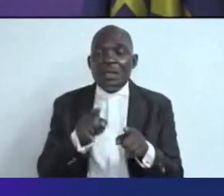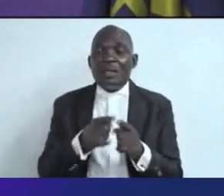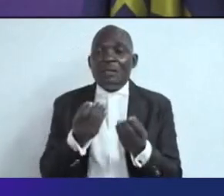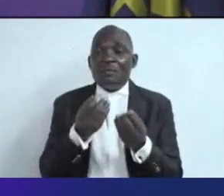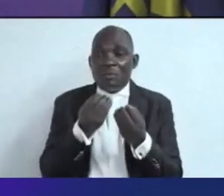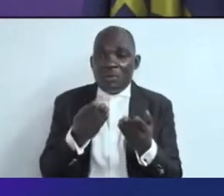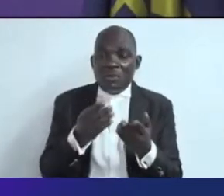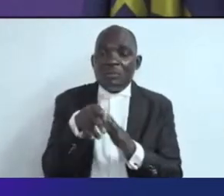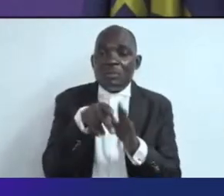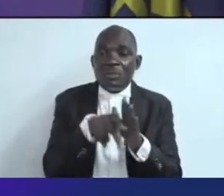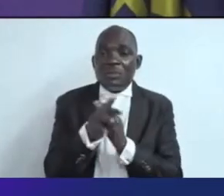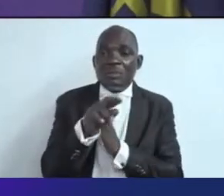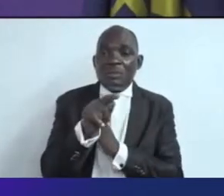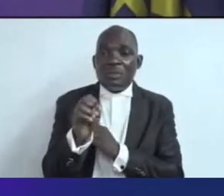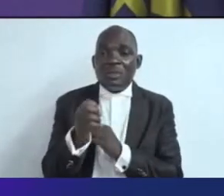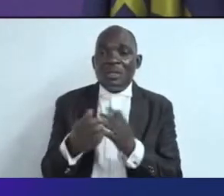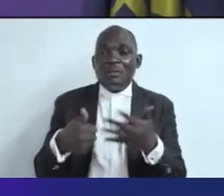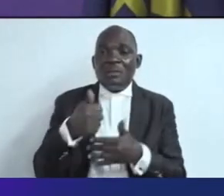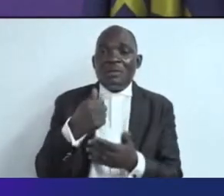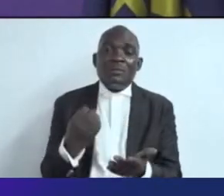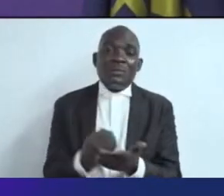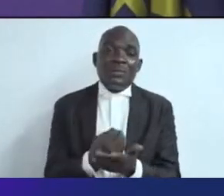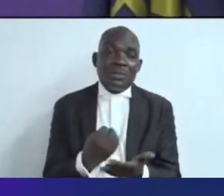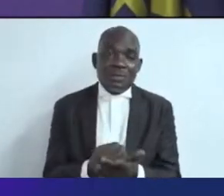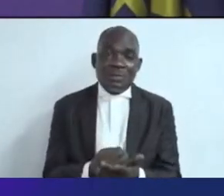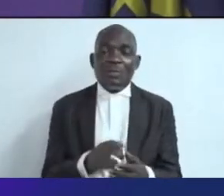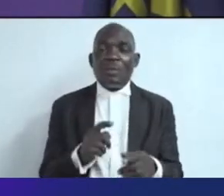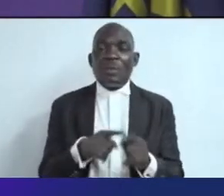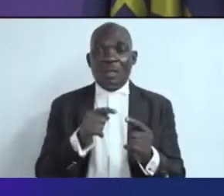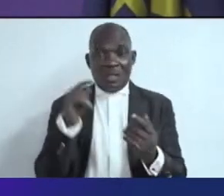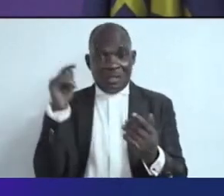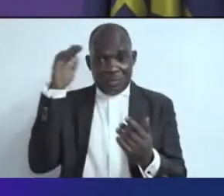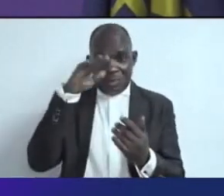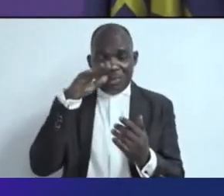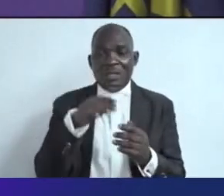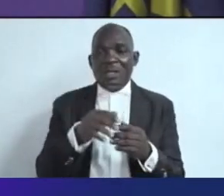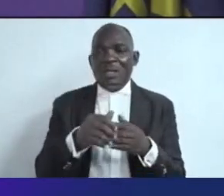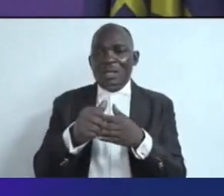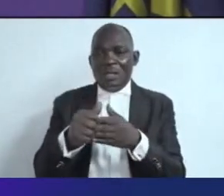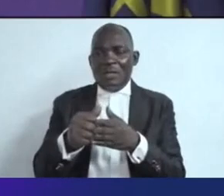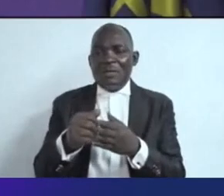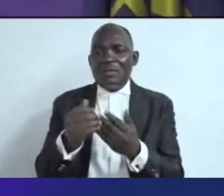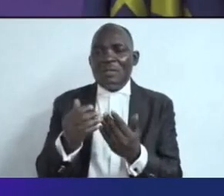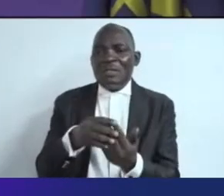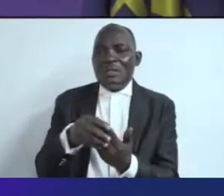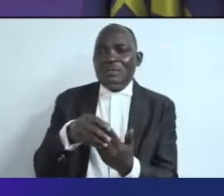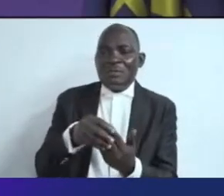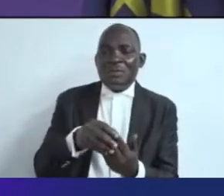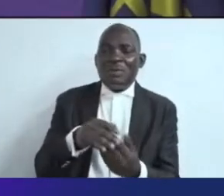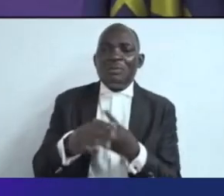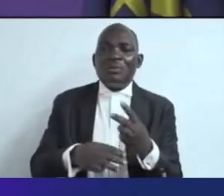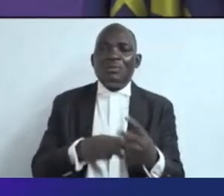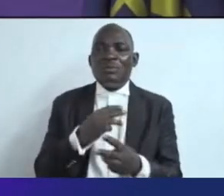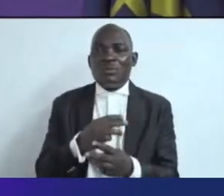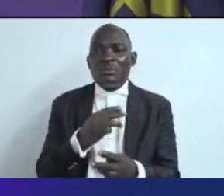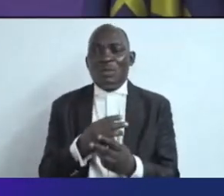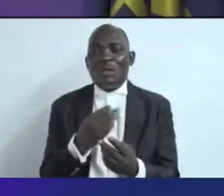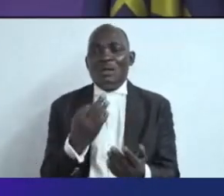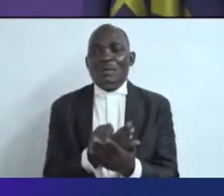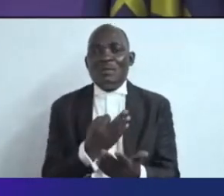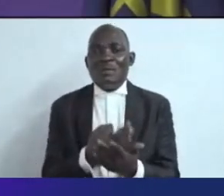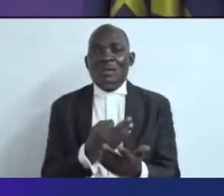in the policy rate in advanced economies is expected to result in an easing in global